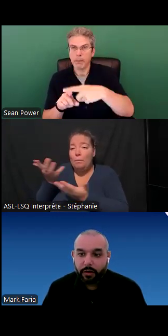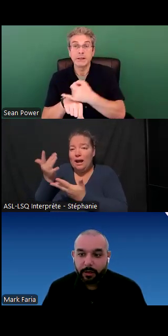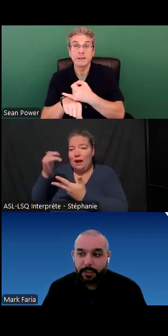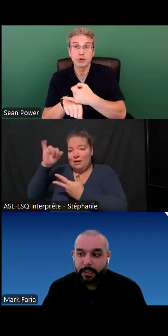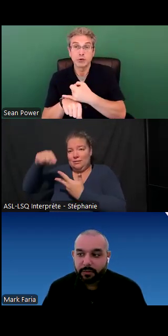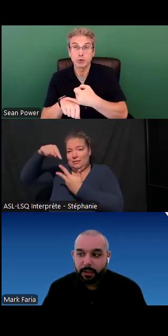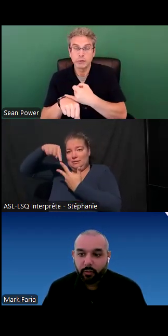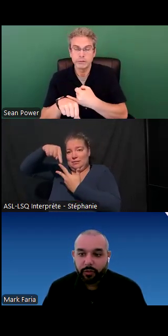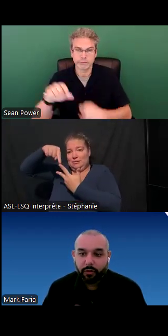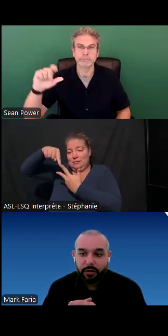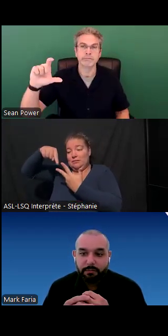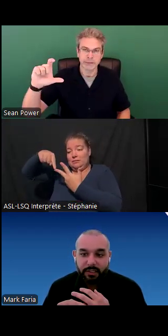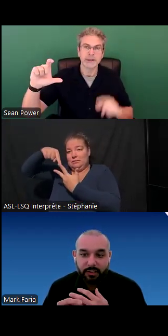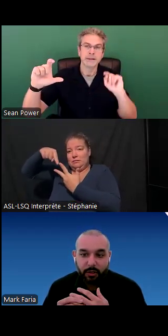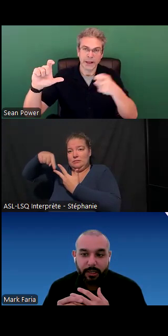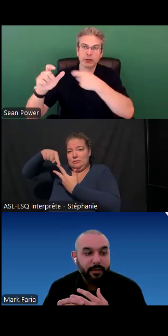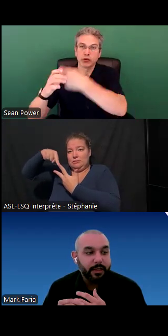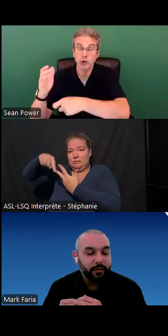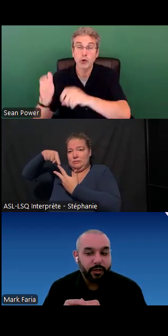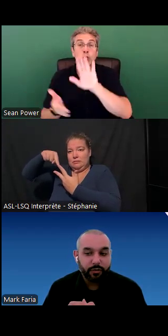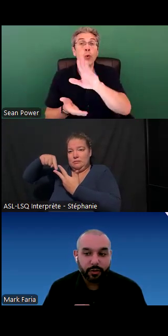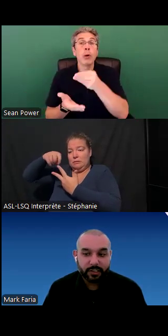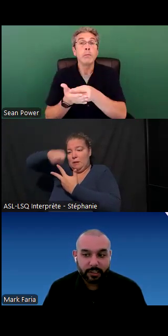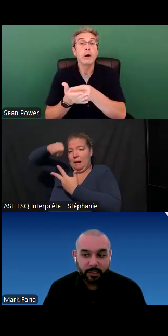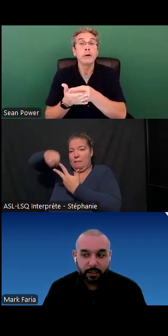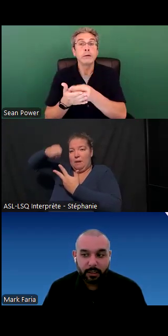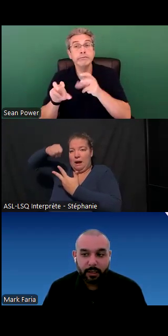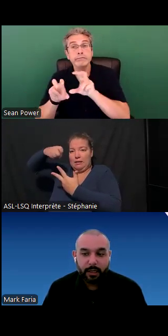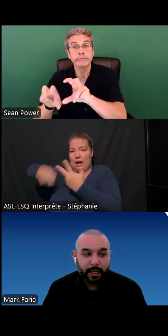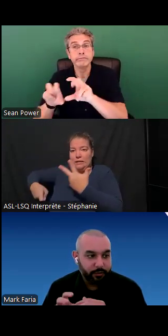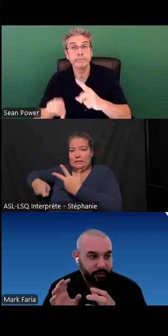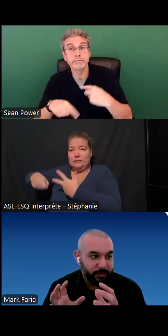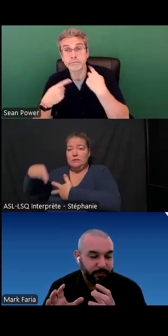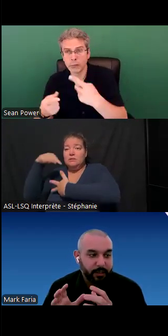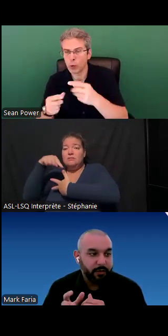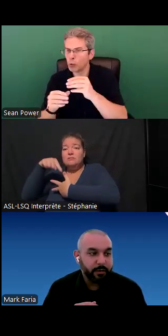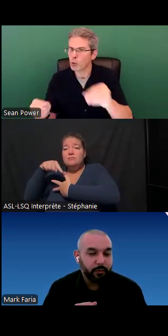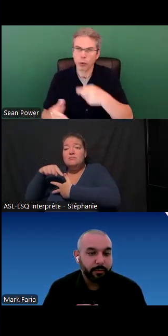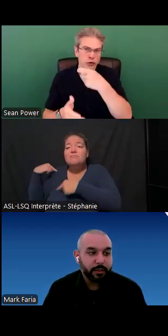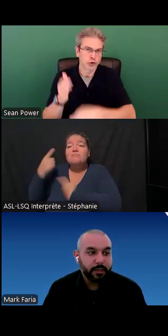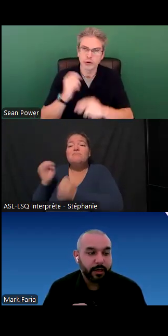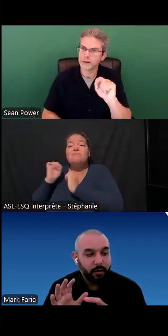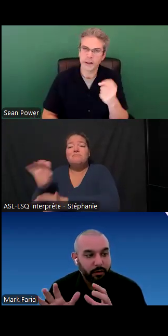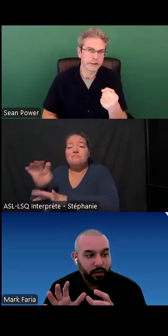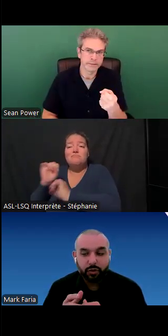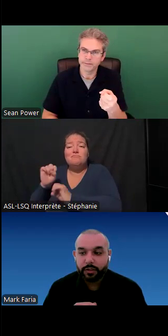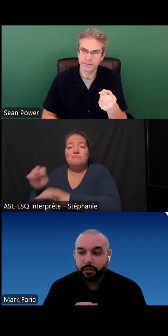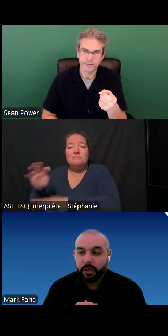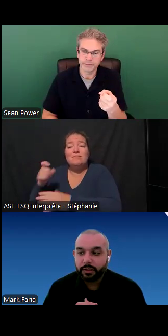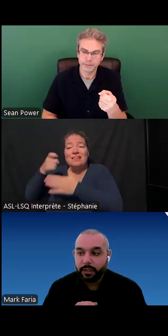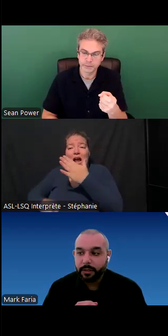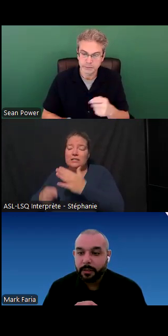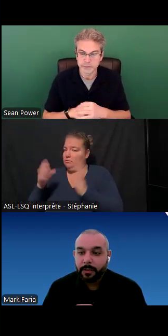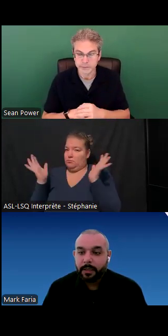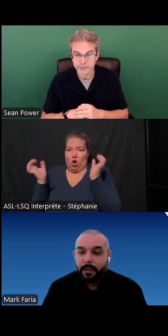With an RDSP, withdrawals must start in the year that you turn 60, and there's a specific government formula to that, and I'll show it to you